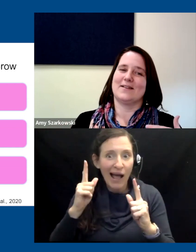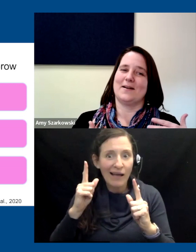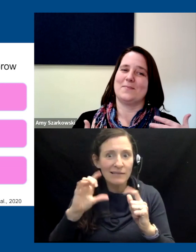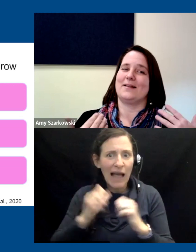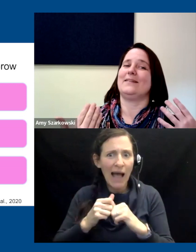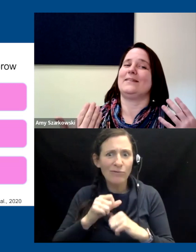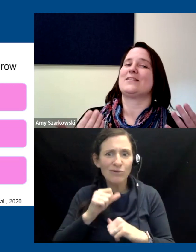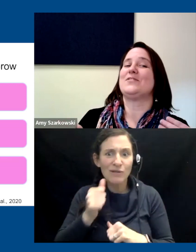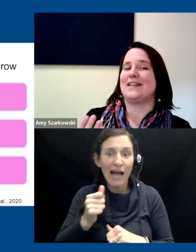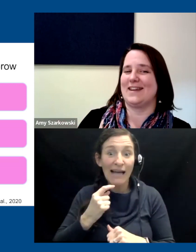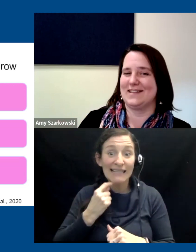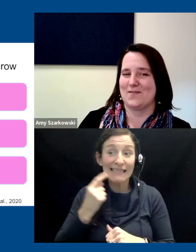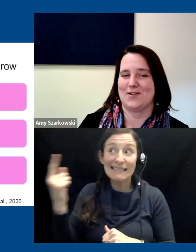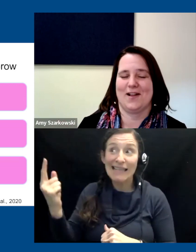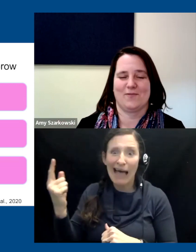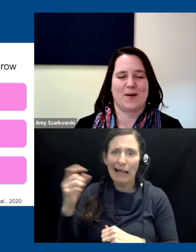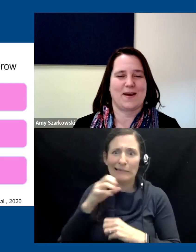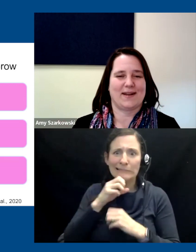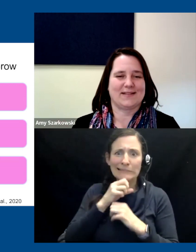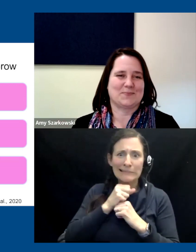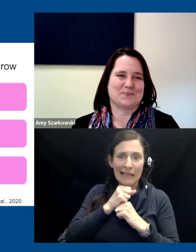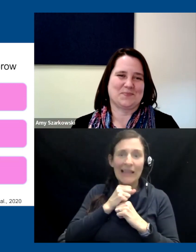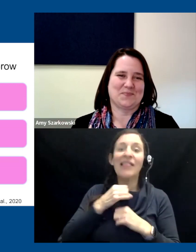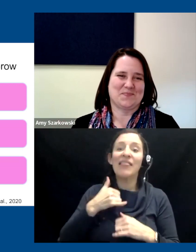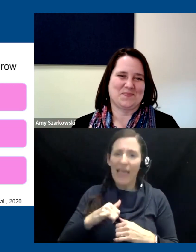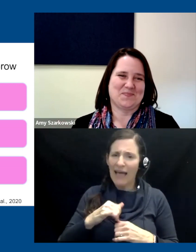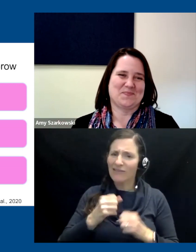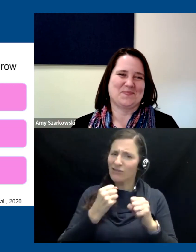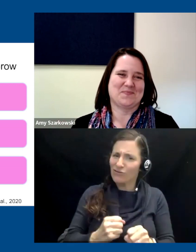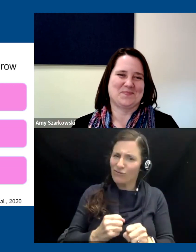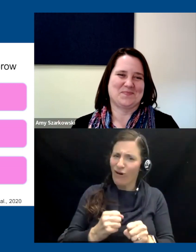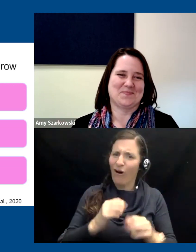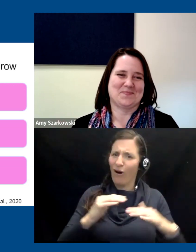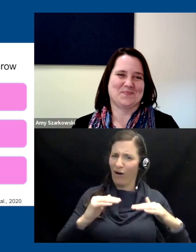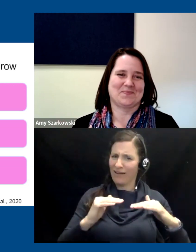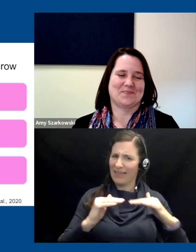is a sophisticated level of pragmatics.